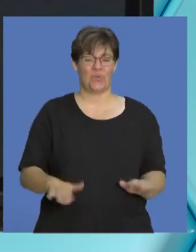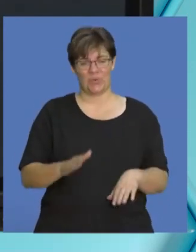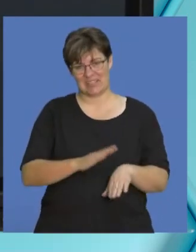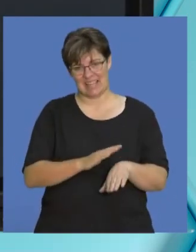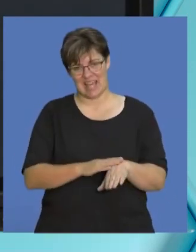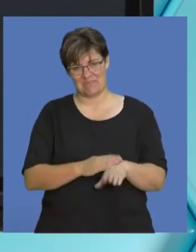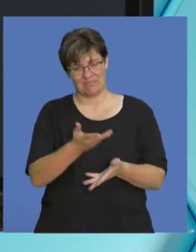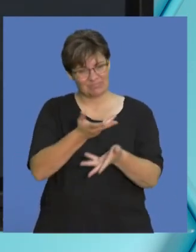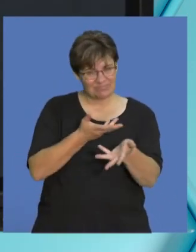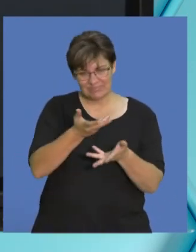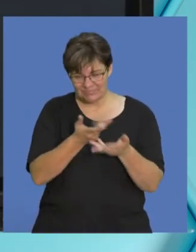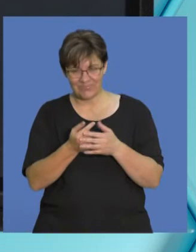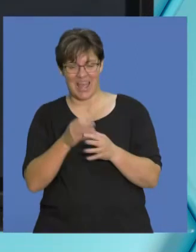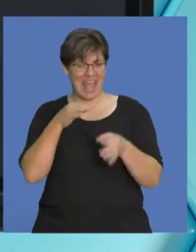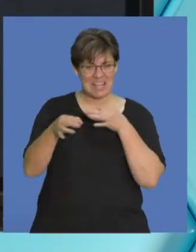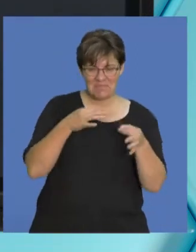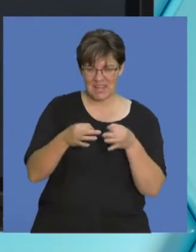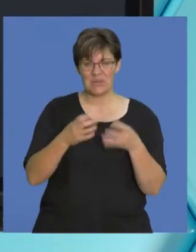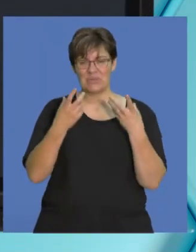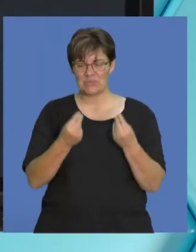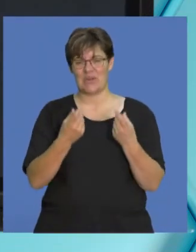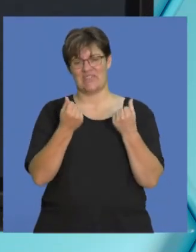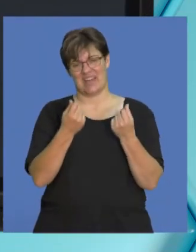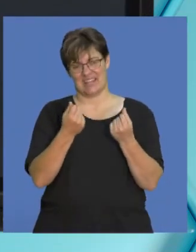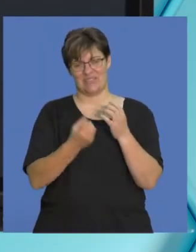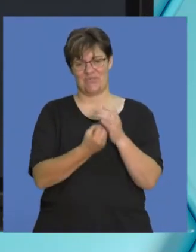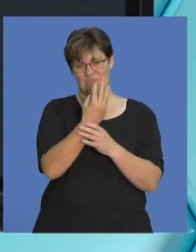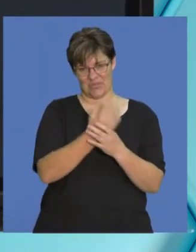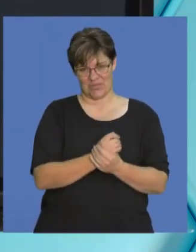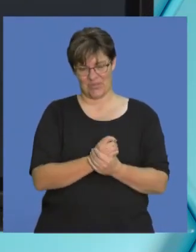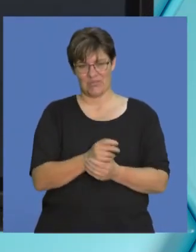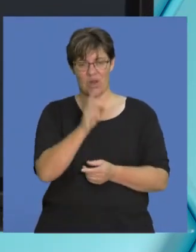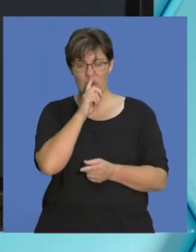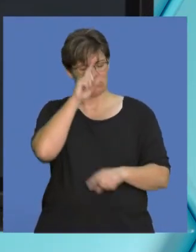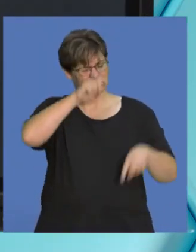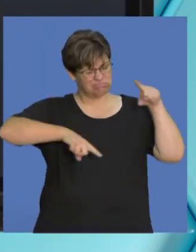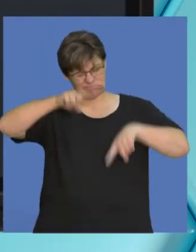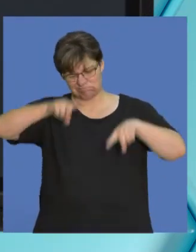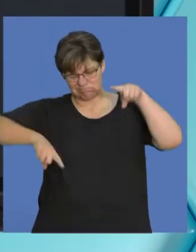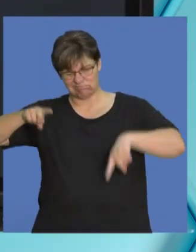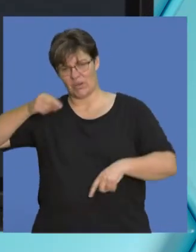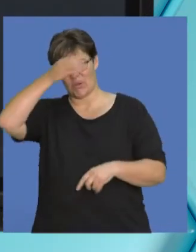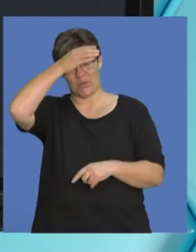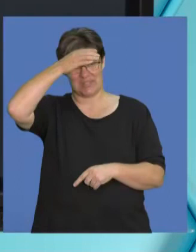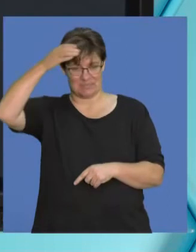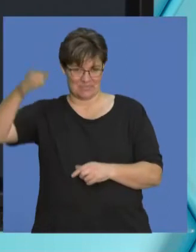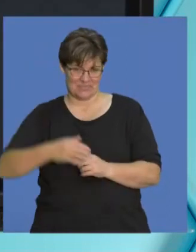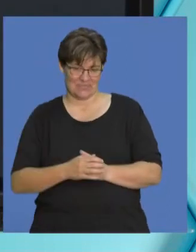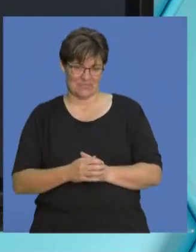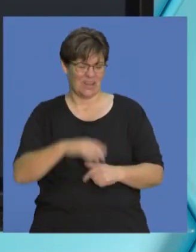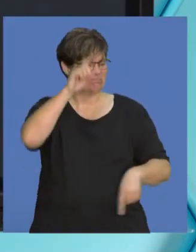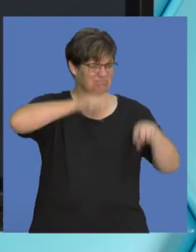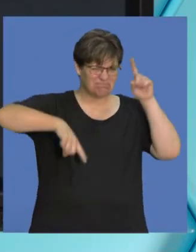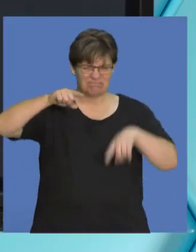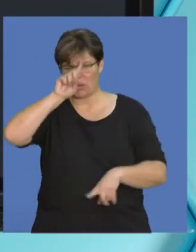time of us having to do finance and growth. We looked at a range of concepts. We looked at a range